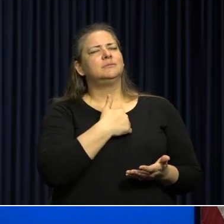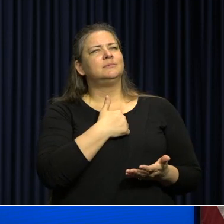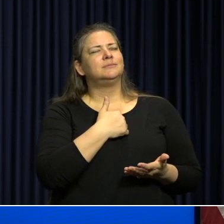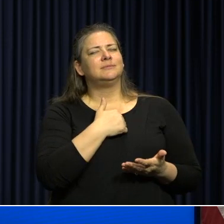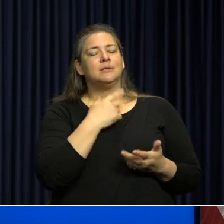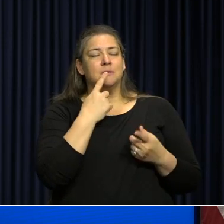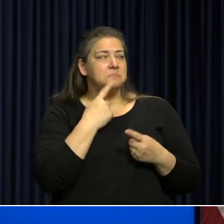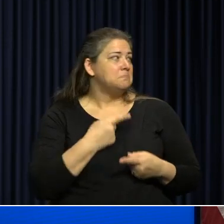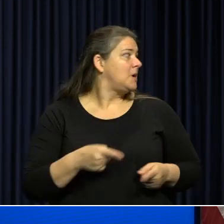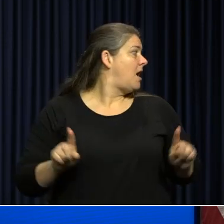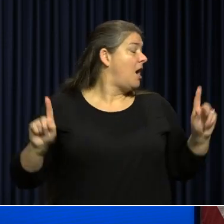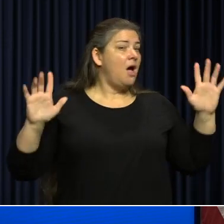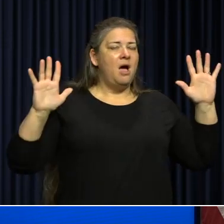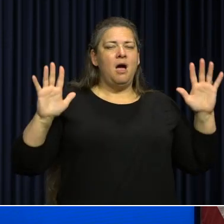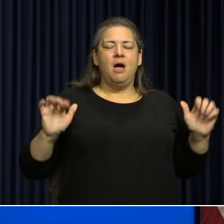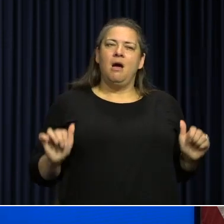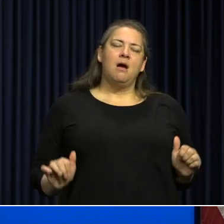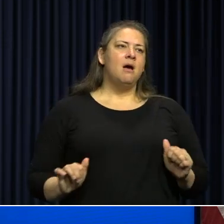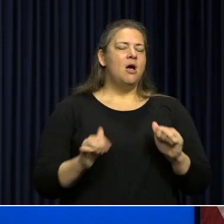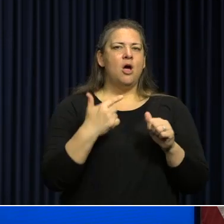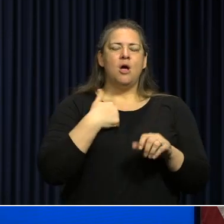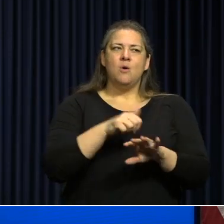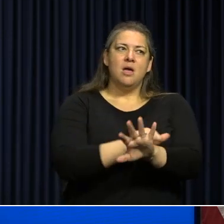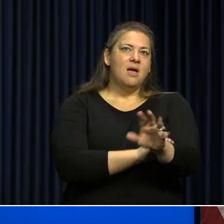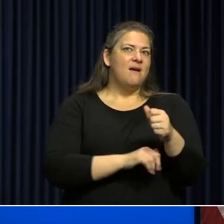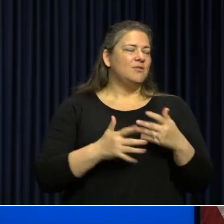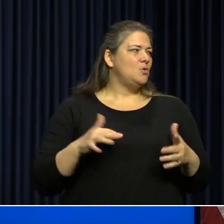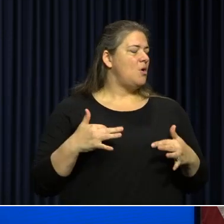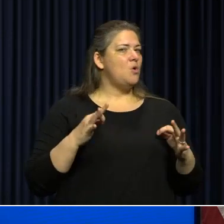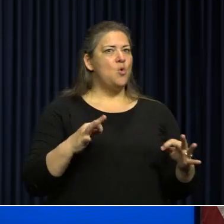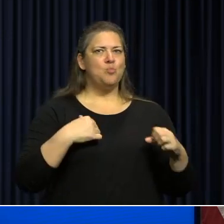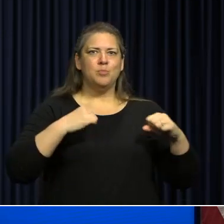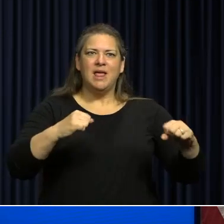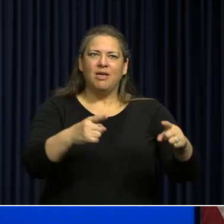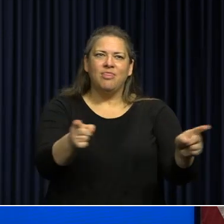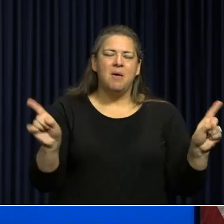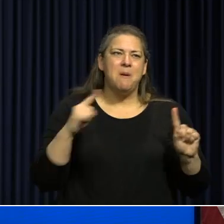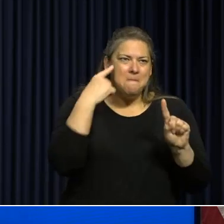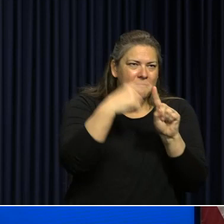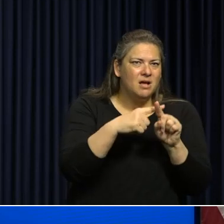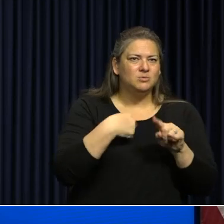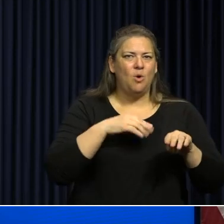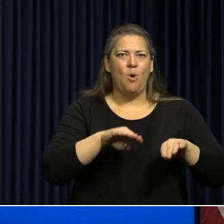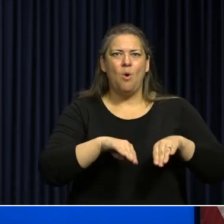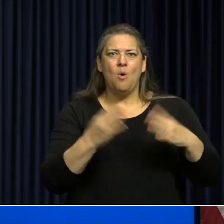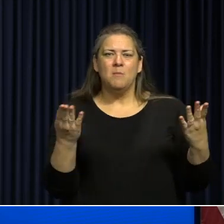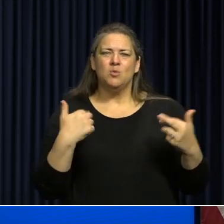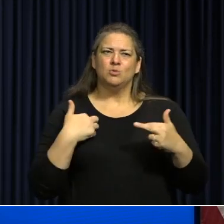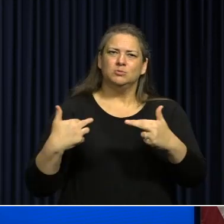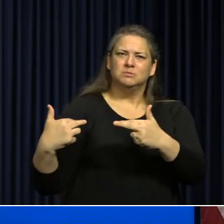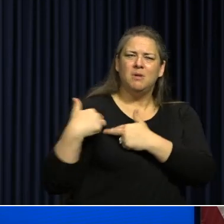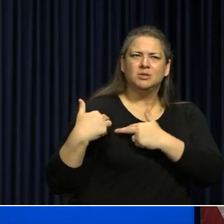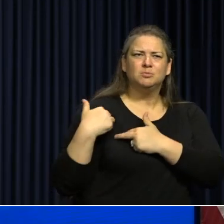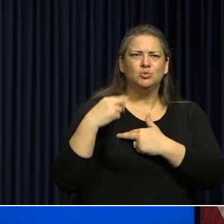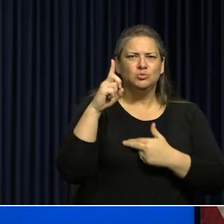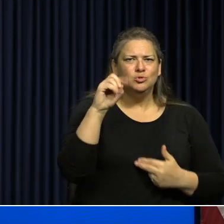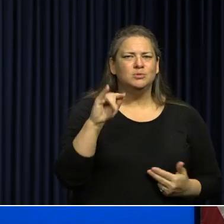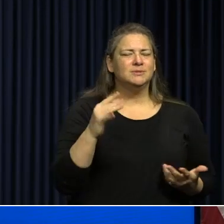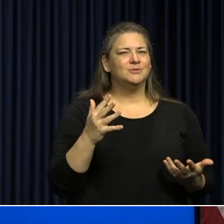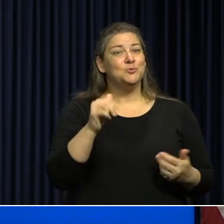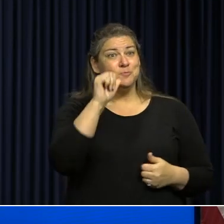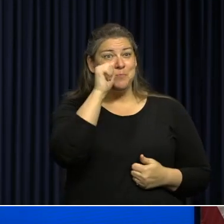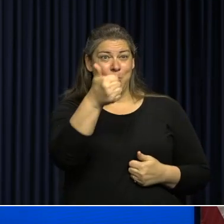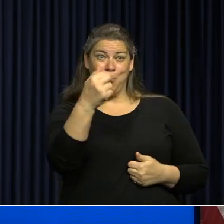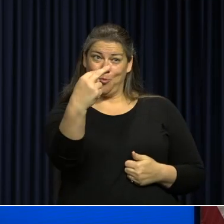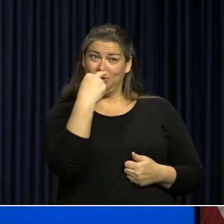did everything we could to protect people around us, while ultimately reopening in a responsible way. So tune in tomorrow. We're going